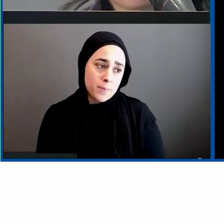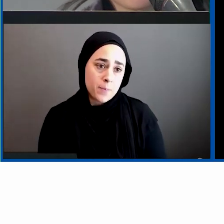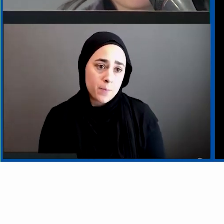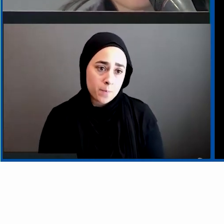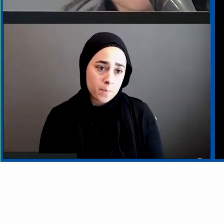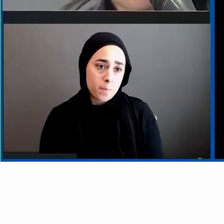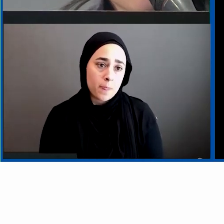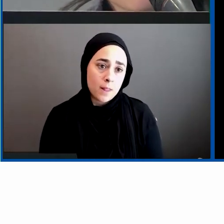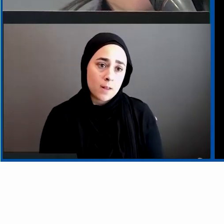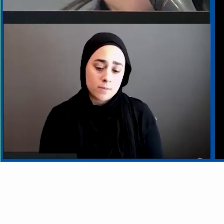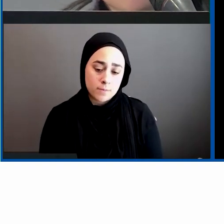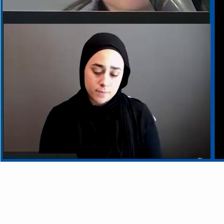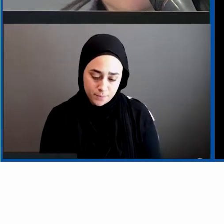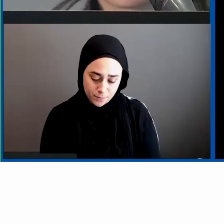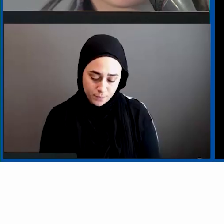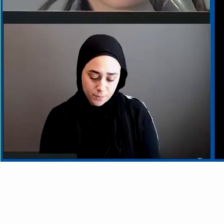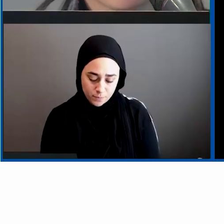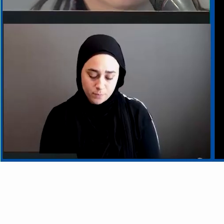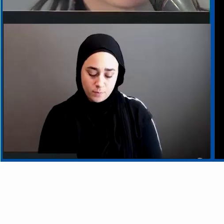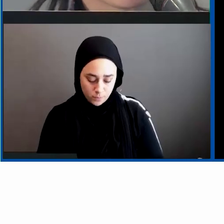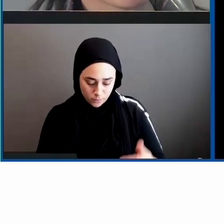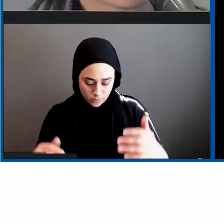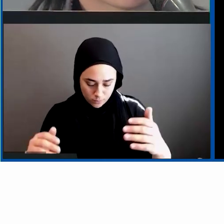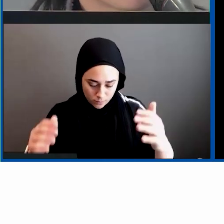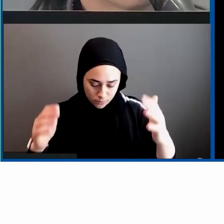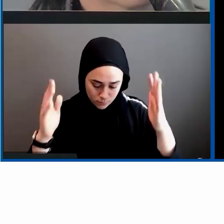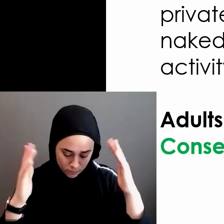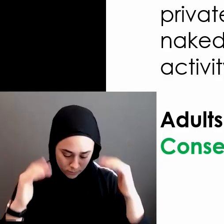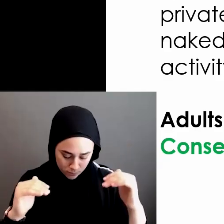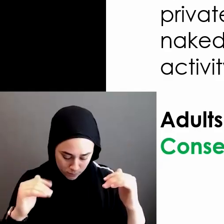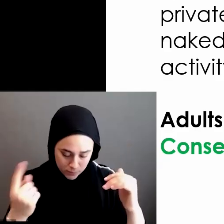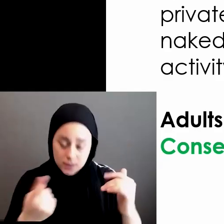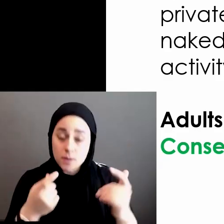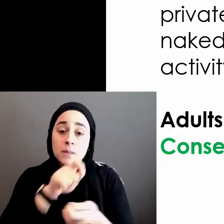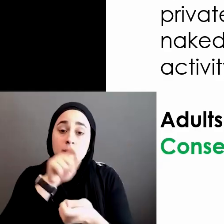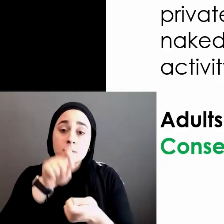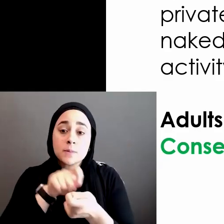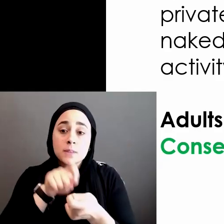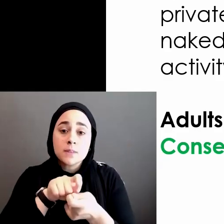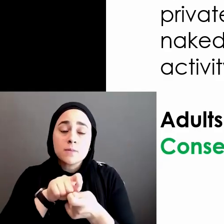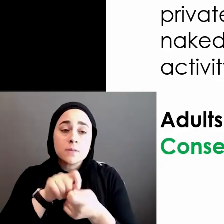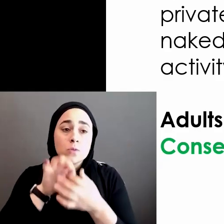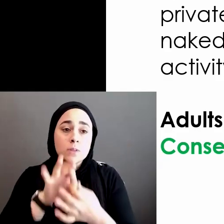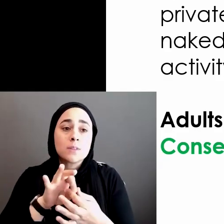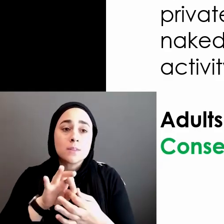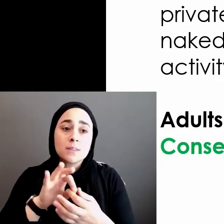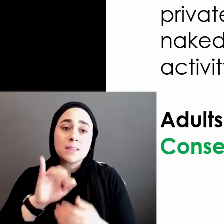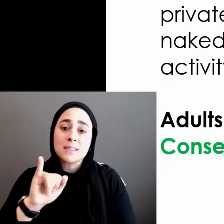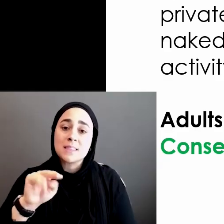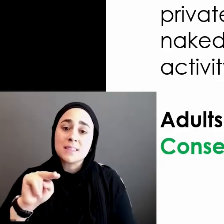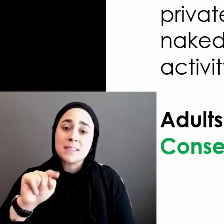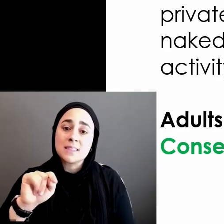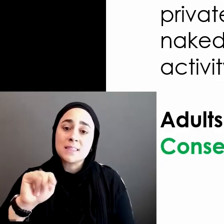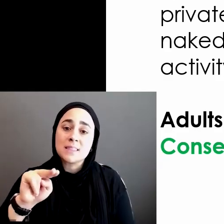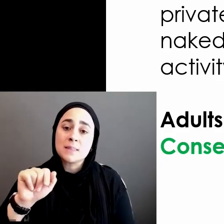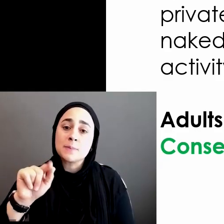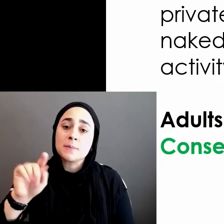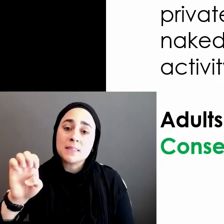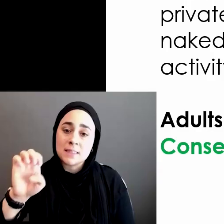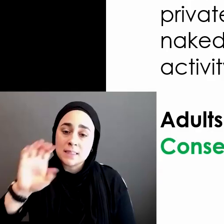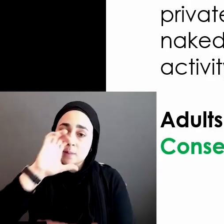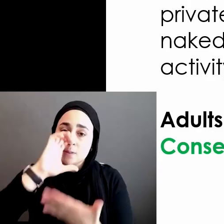So we have something specific around intimate images. Can you raise your hands if you've heard this term before in kind of the criminal